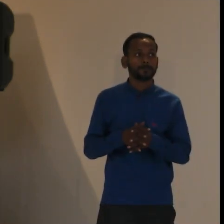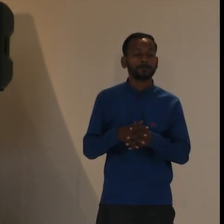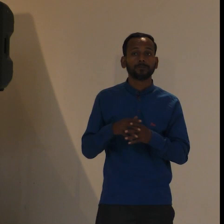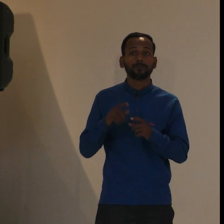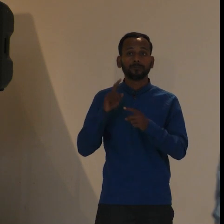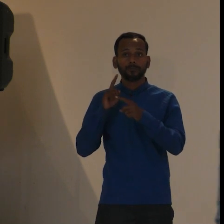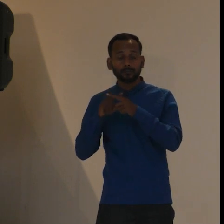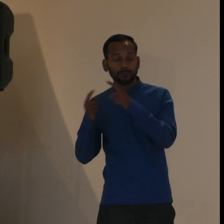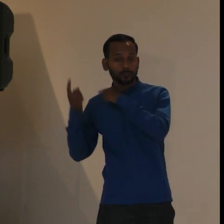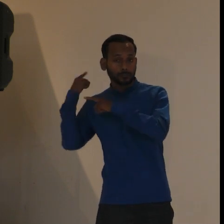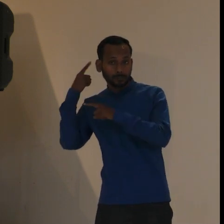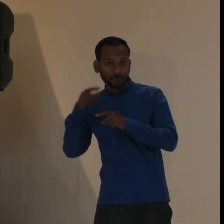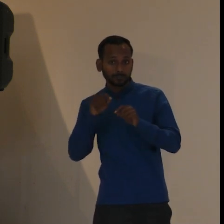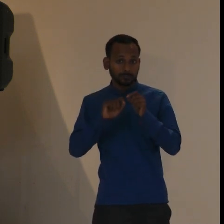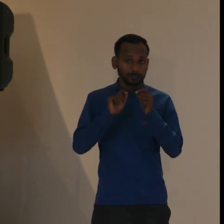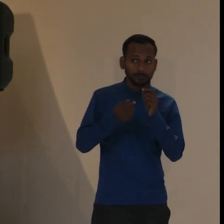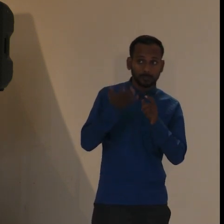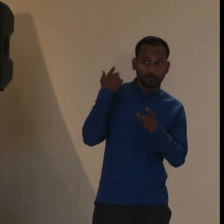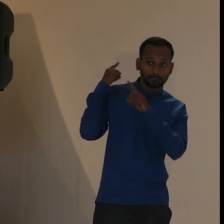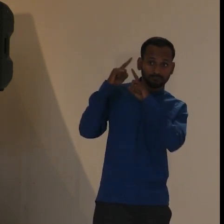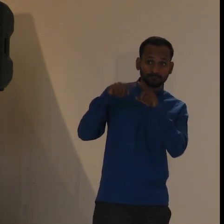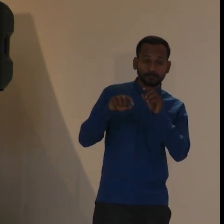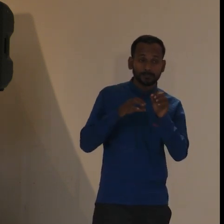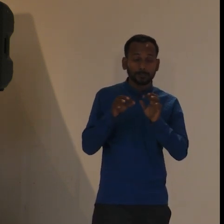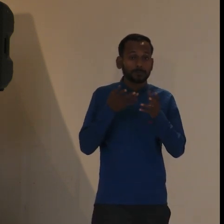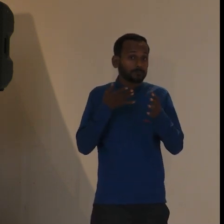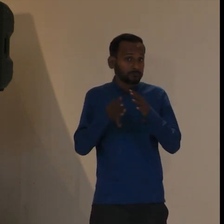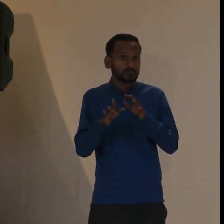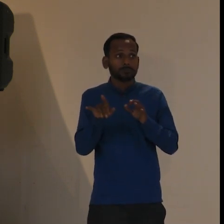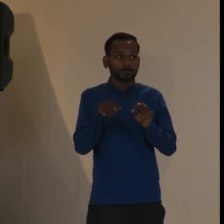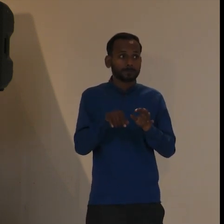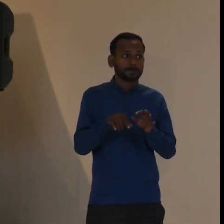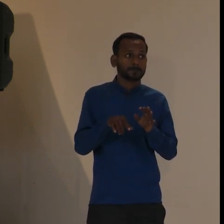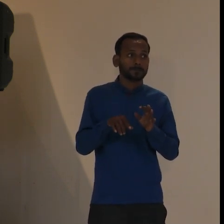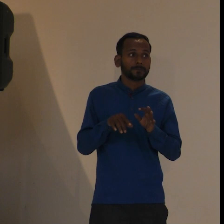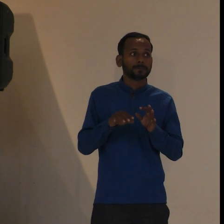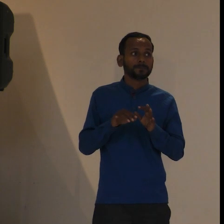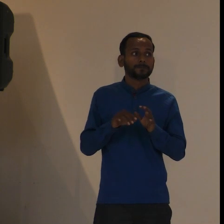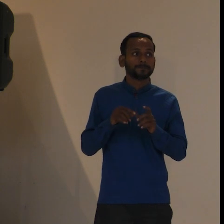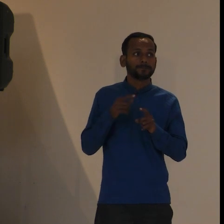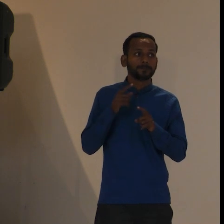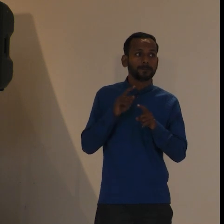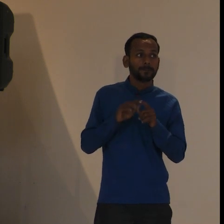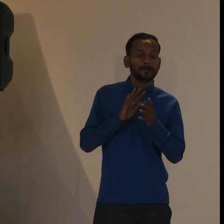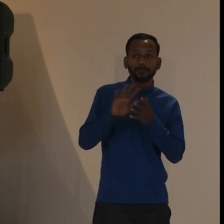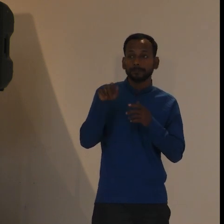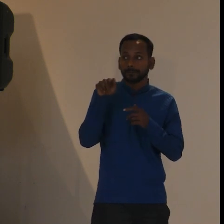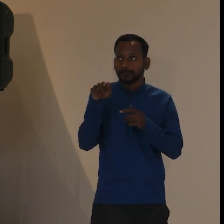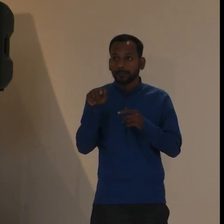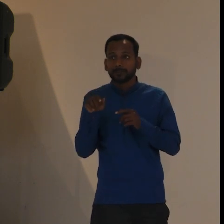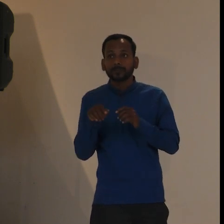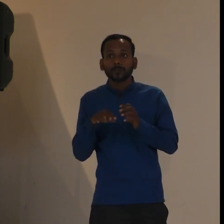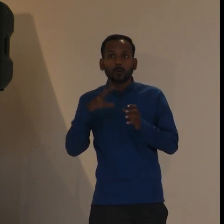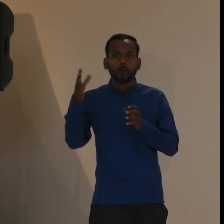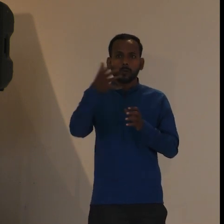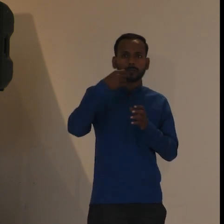of medicine as such, be it in ancient India, Mesopotamia, Egypt, healing was always seen twofold. You